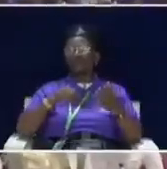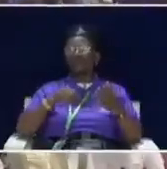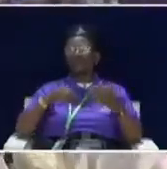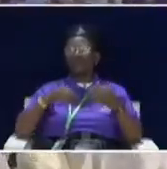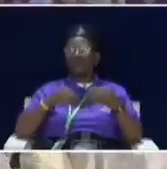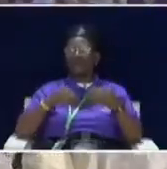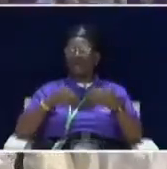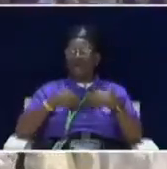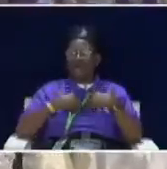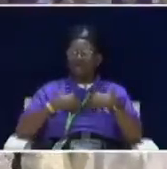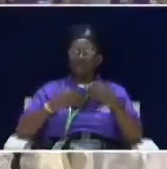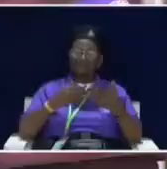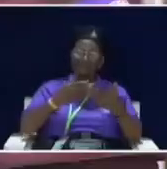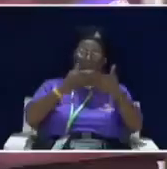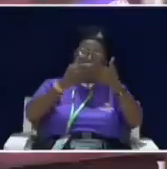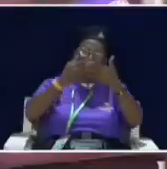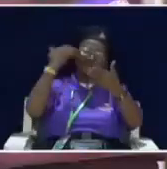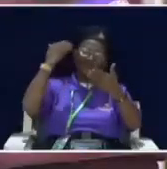lo.